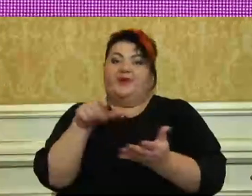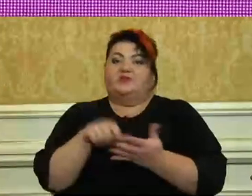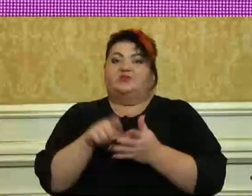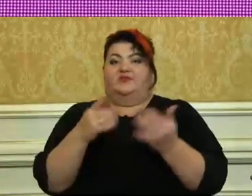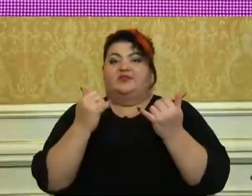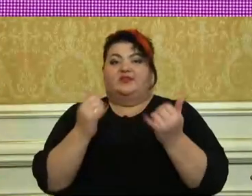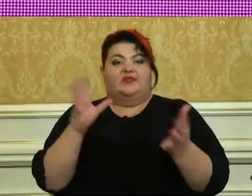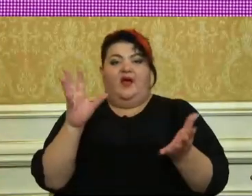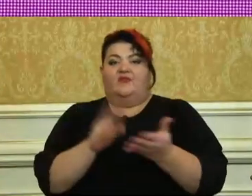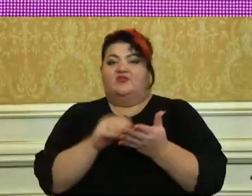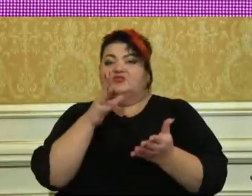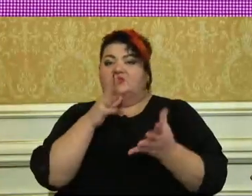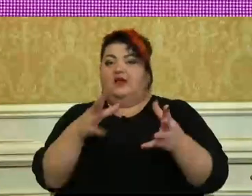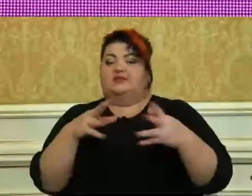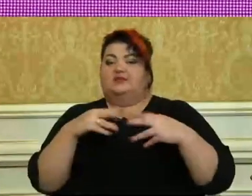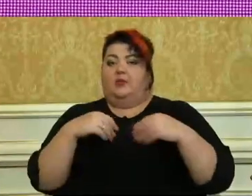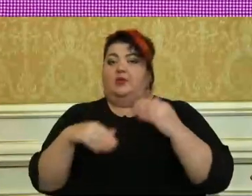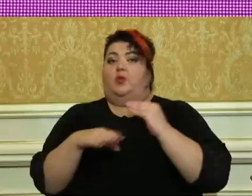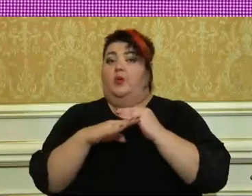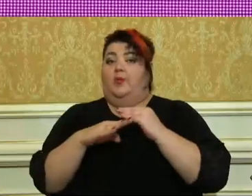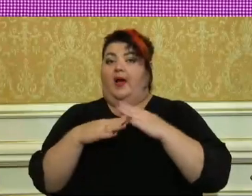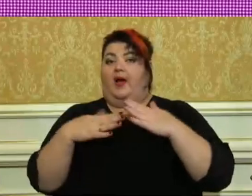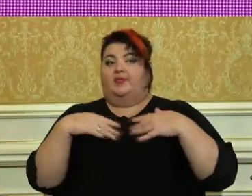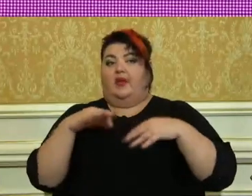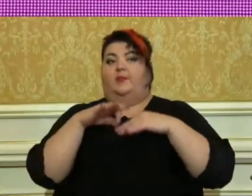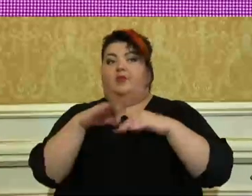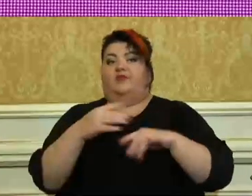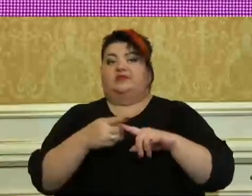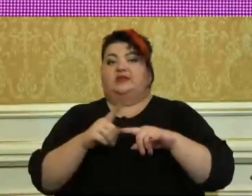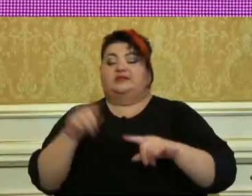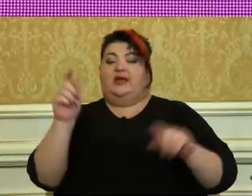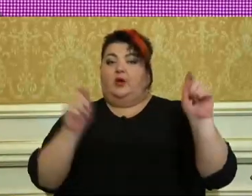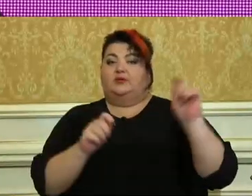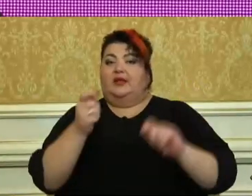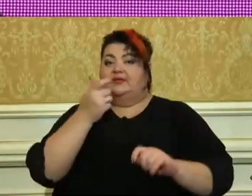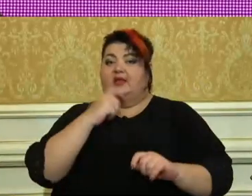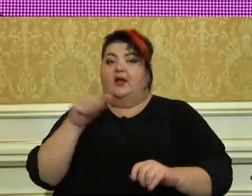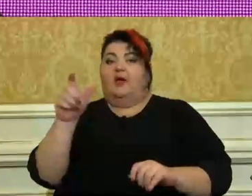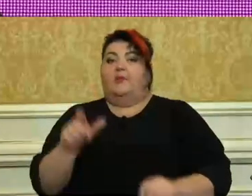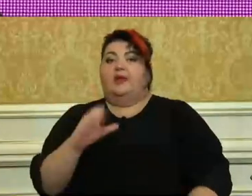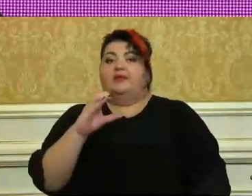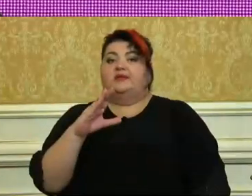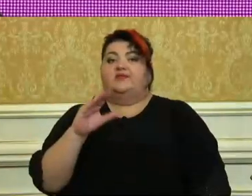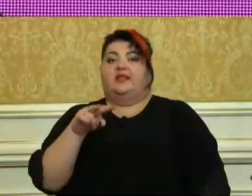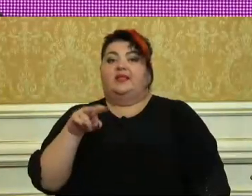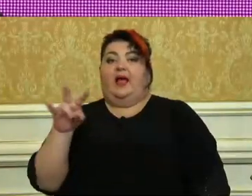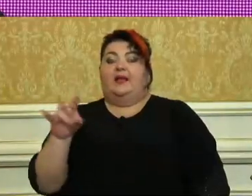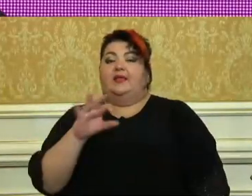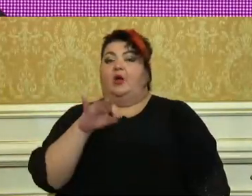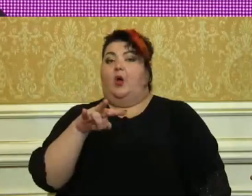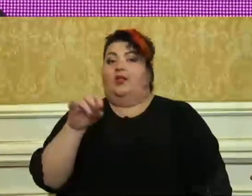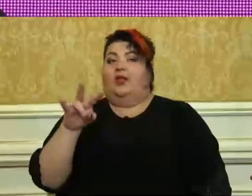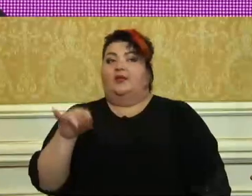room now, because she is all the time together with us and she helps us to hold this Congress, Ms. Svetlana and Ms.